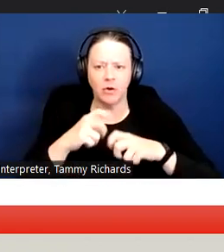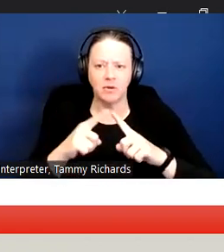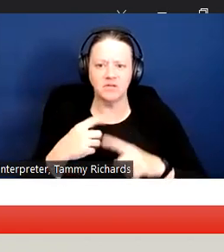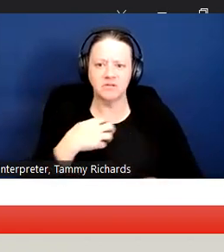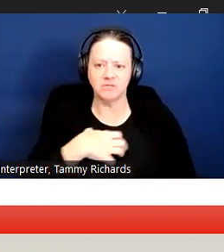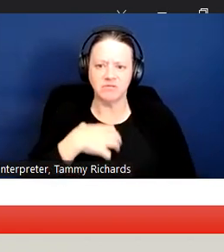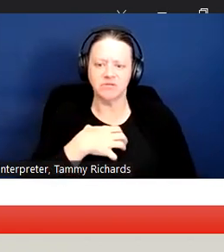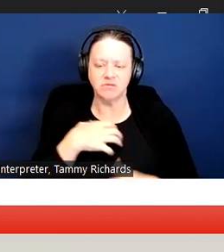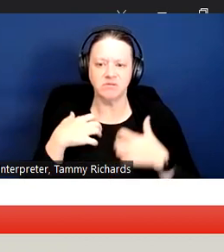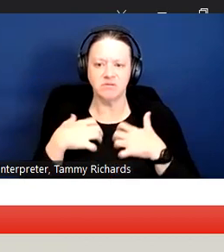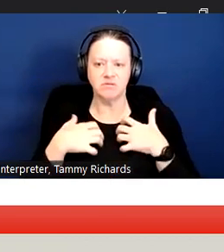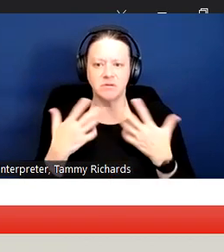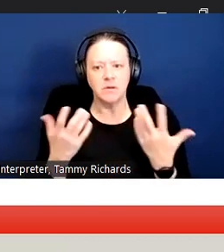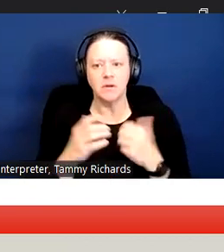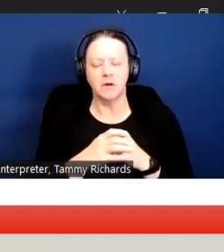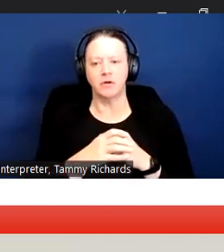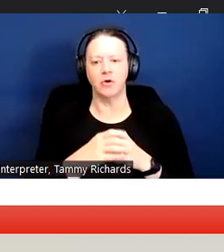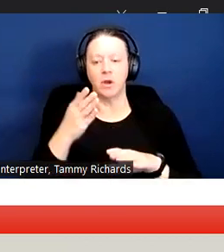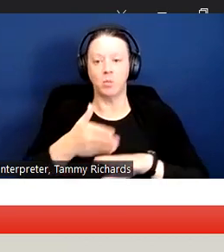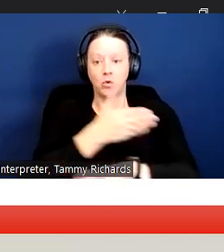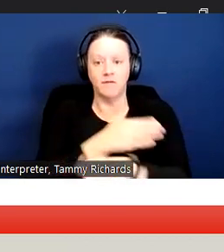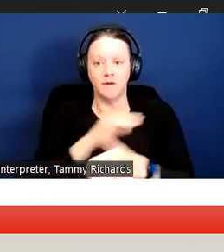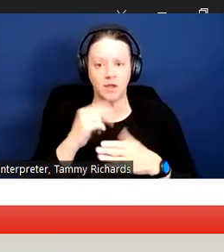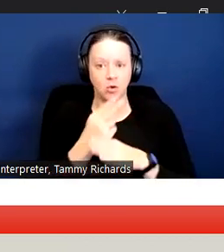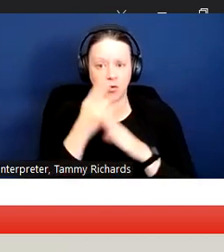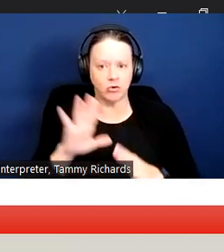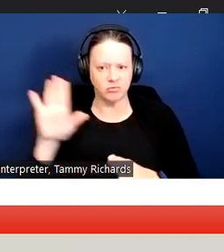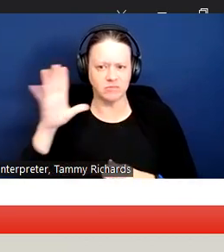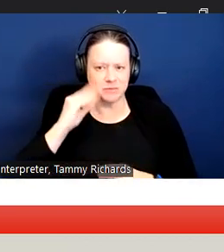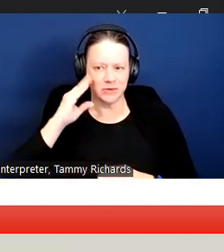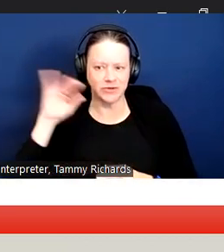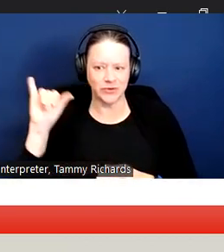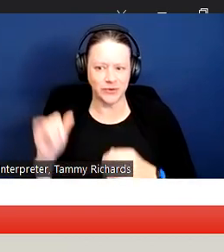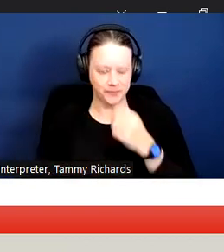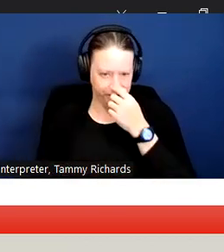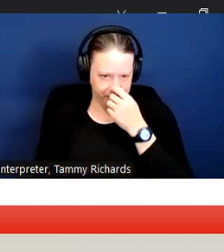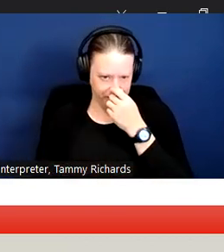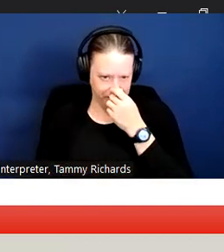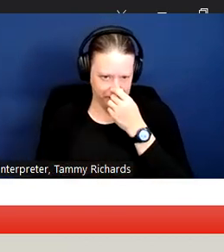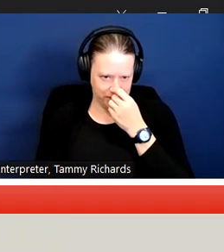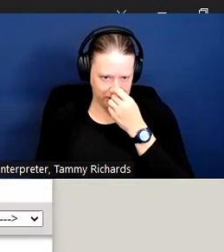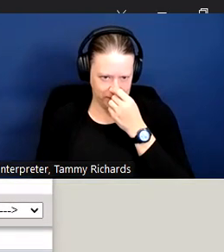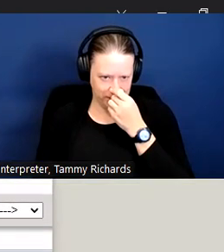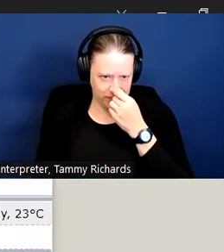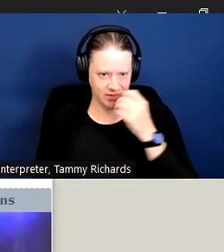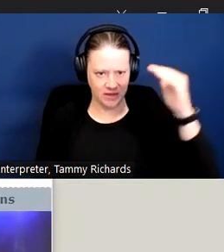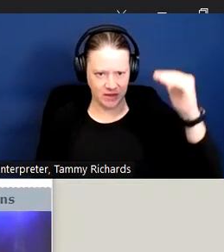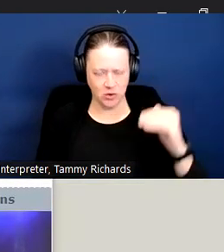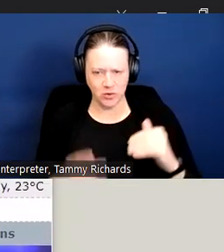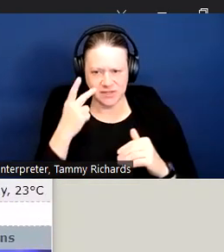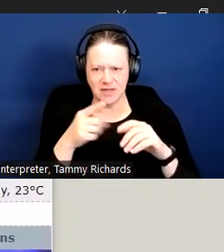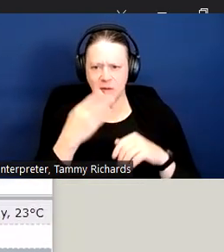irritation. So it's improving that user experience as well. So some of these other annotations, as you can